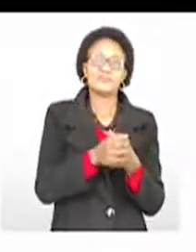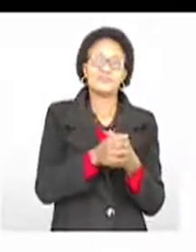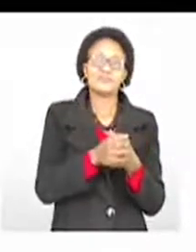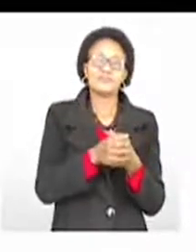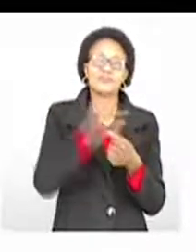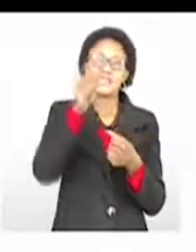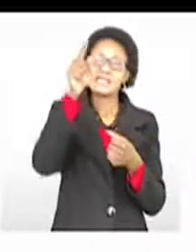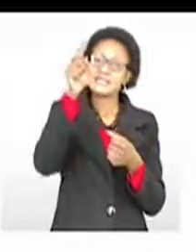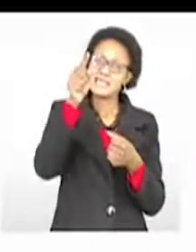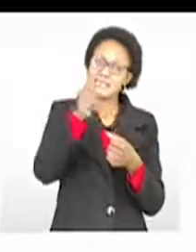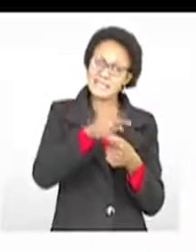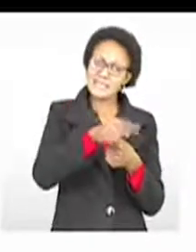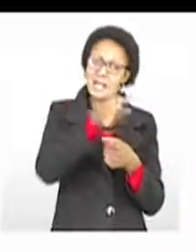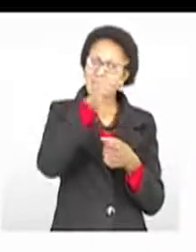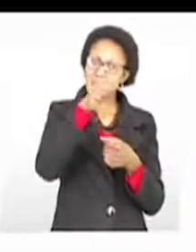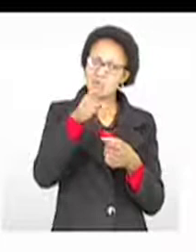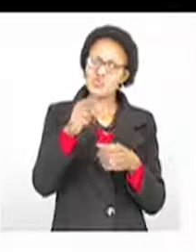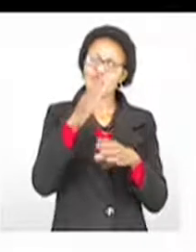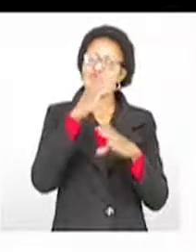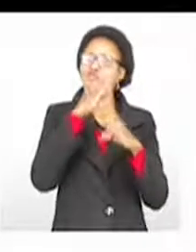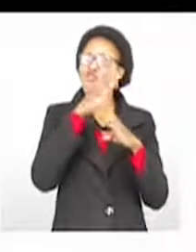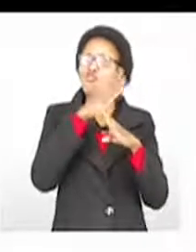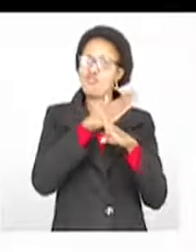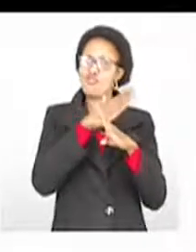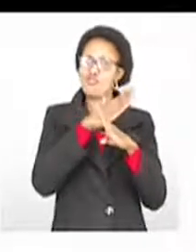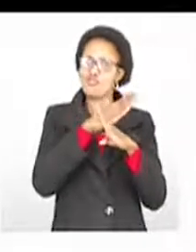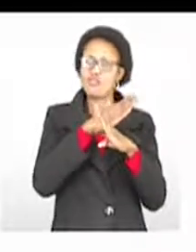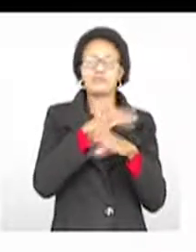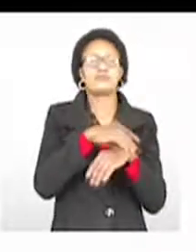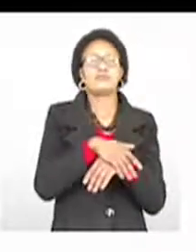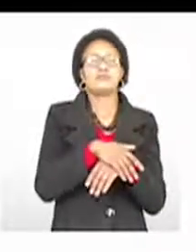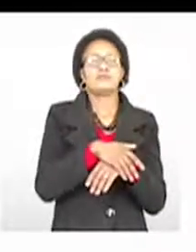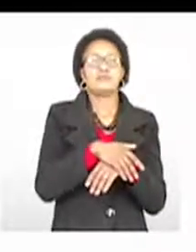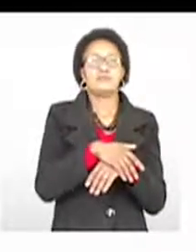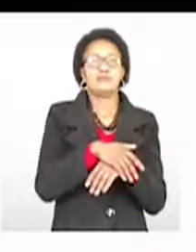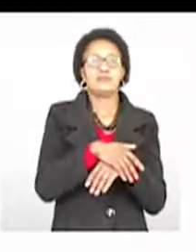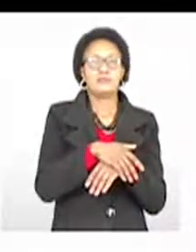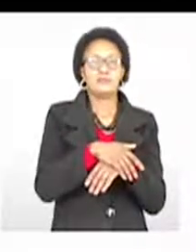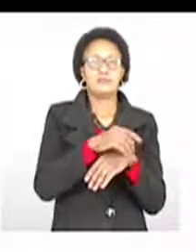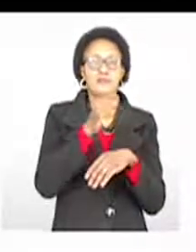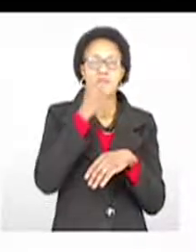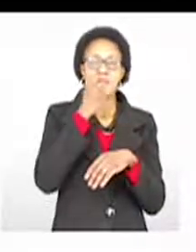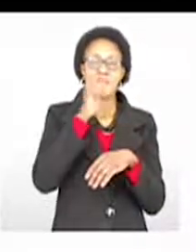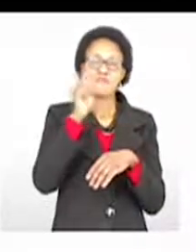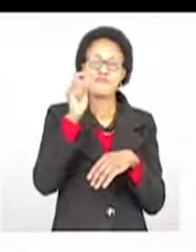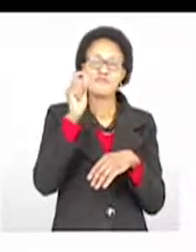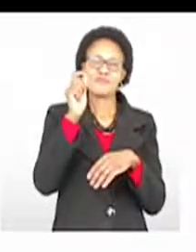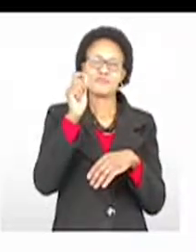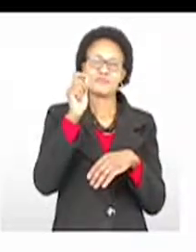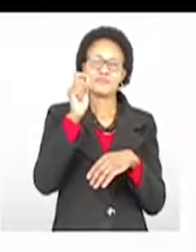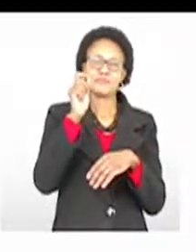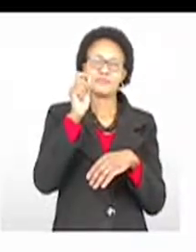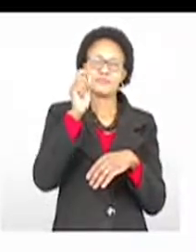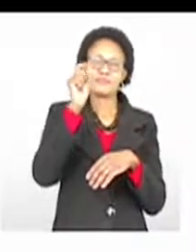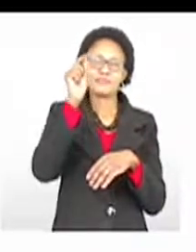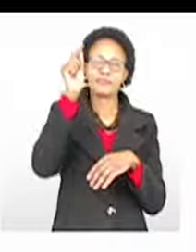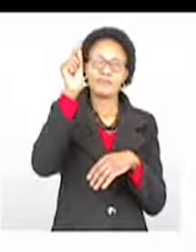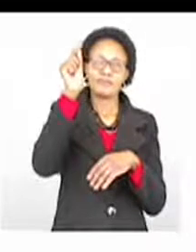crisscross. So I want you to start where the dot is with your finger or your pencil, and you're just going to go